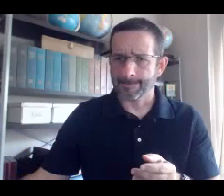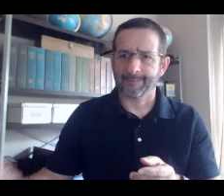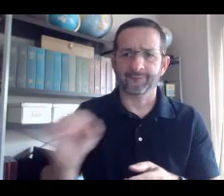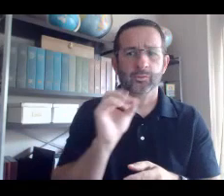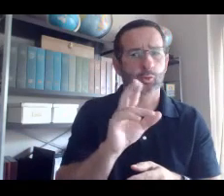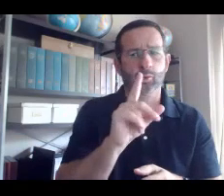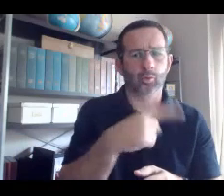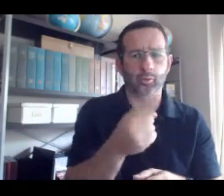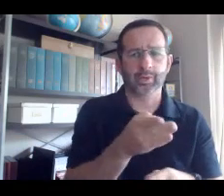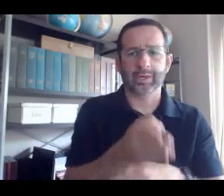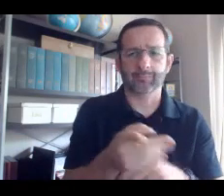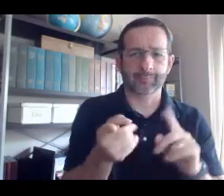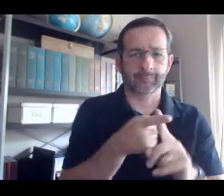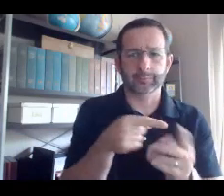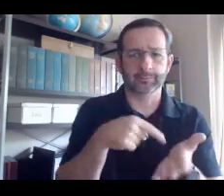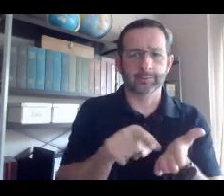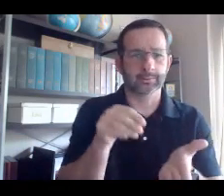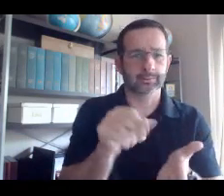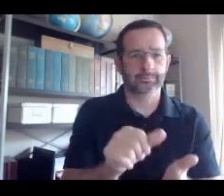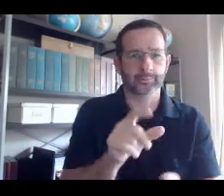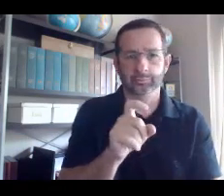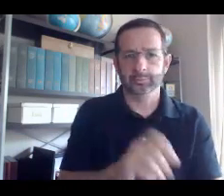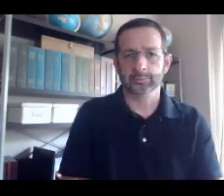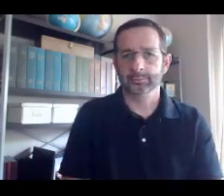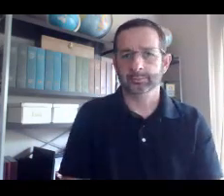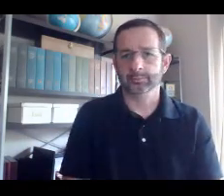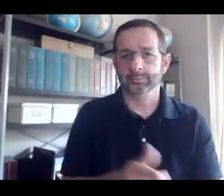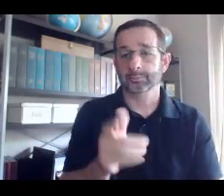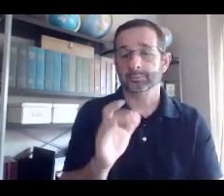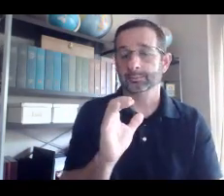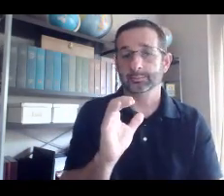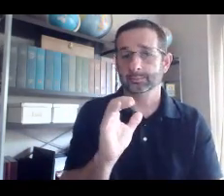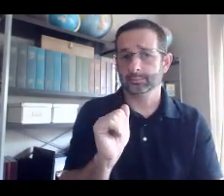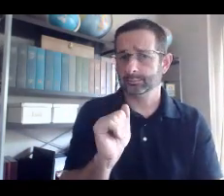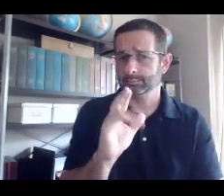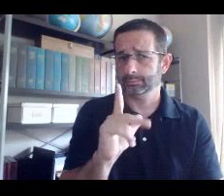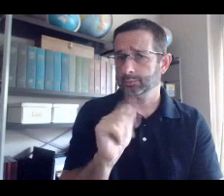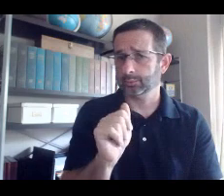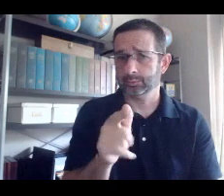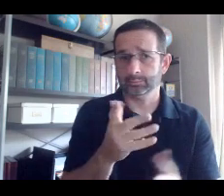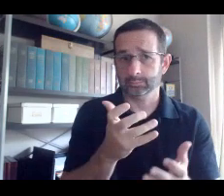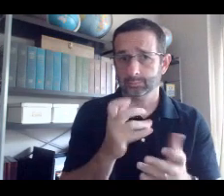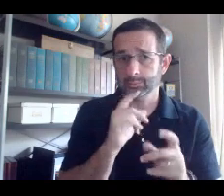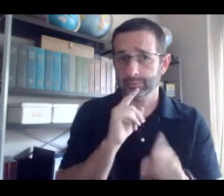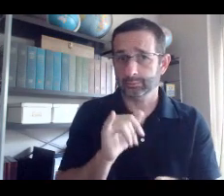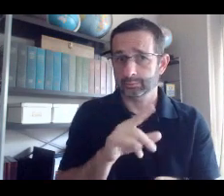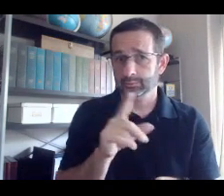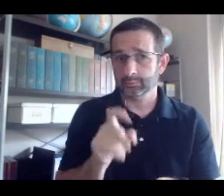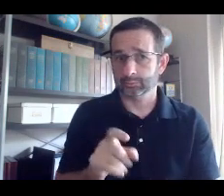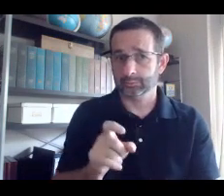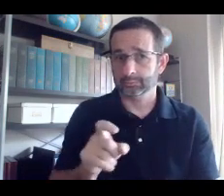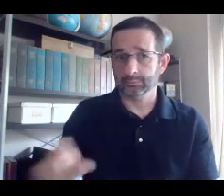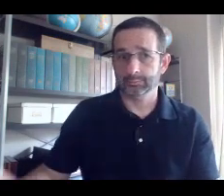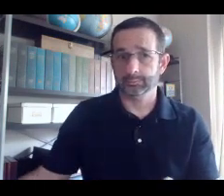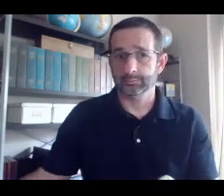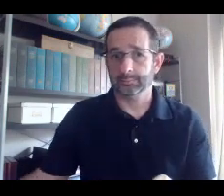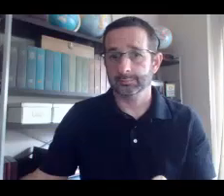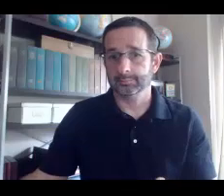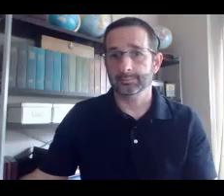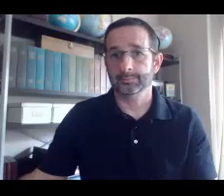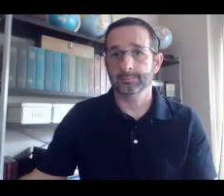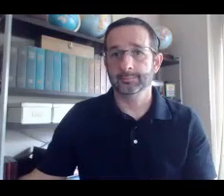documents before the first quarter or only after the first payment has been made? Okay, Carla, did you want to